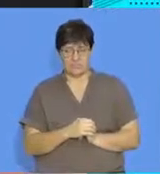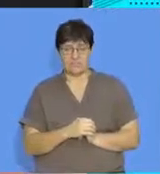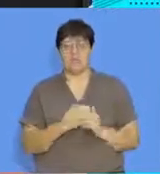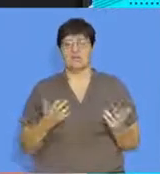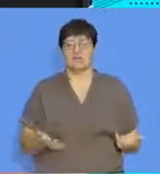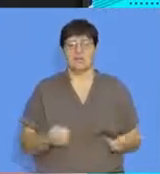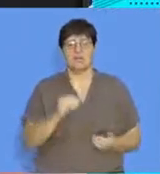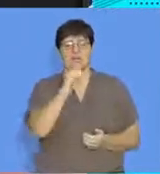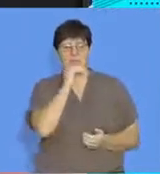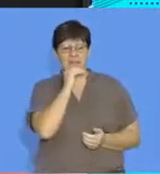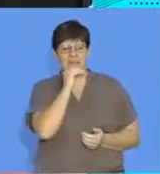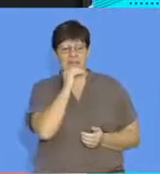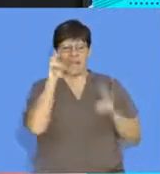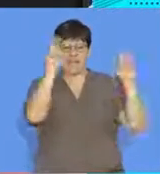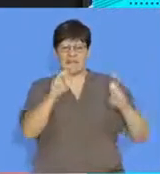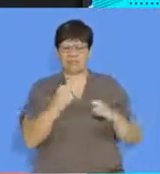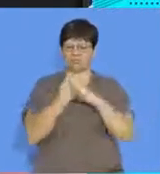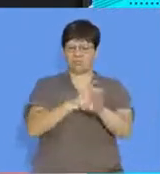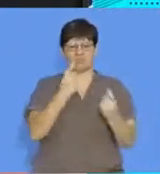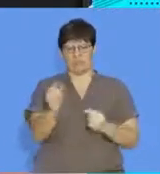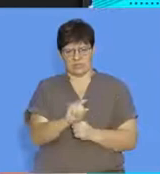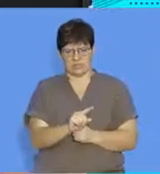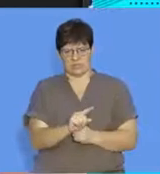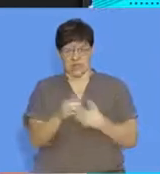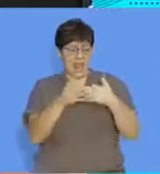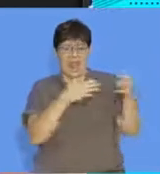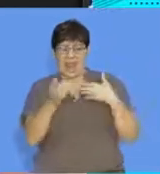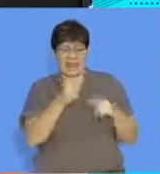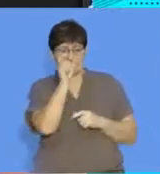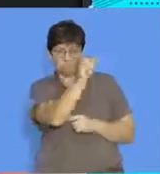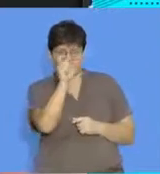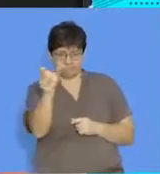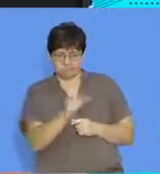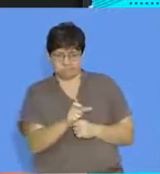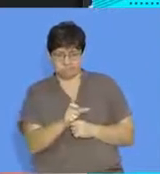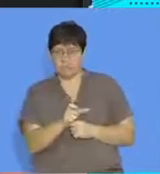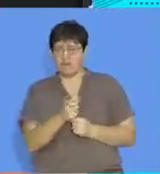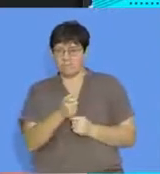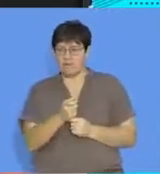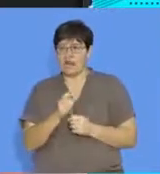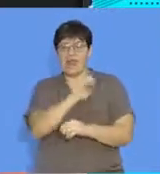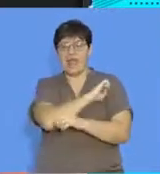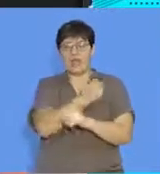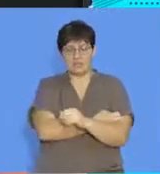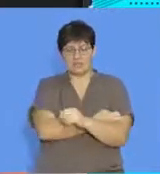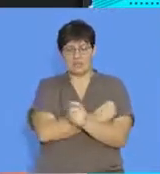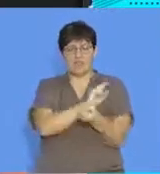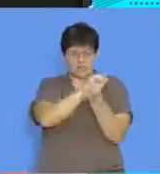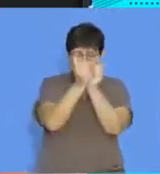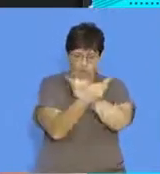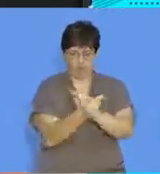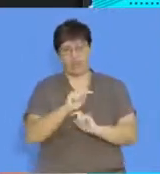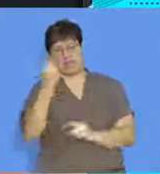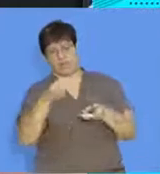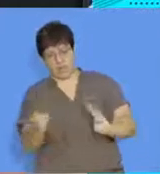clear as possible. But what does an electrical resistor do? It's any component that dissipates electrical energy to